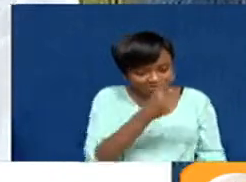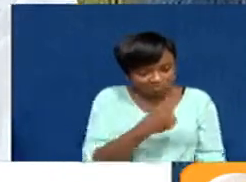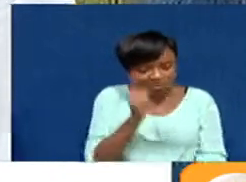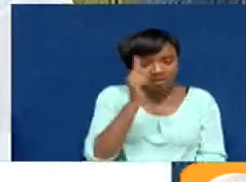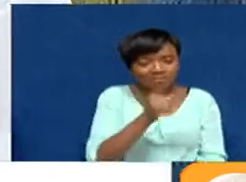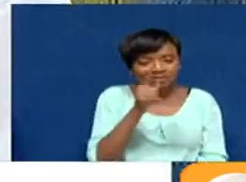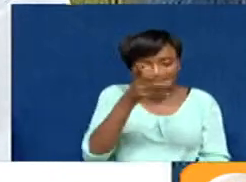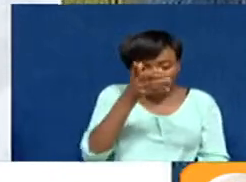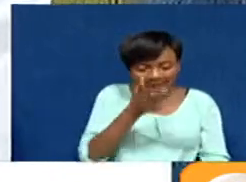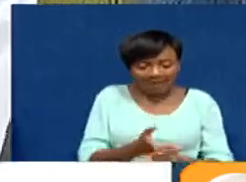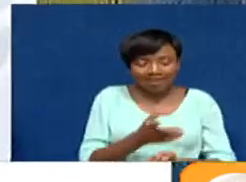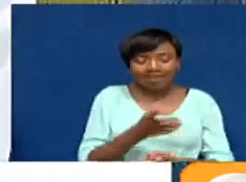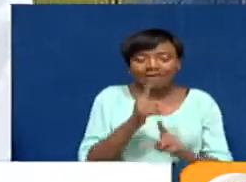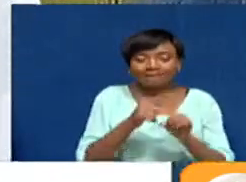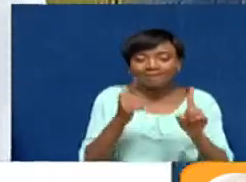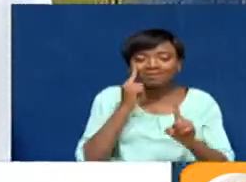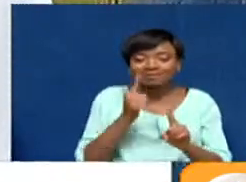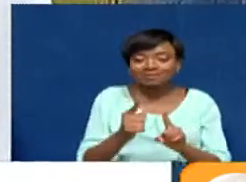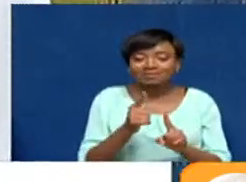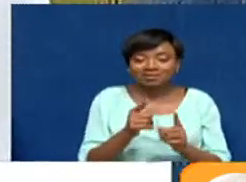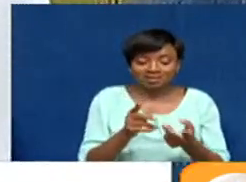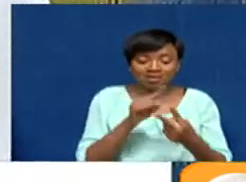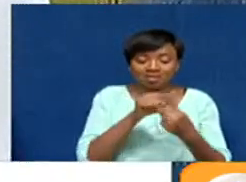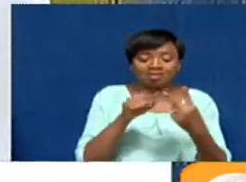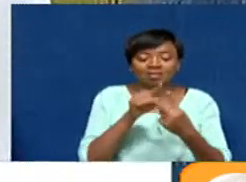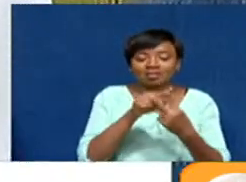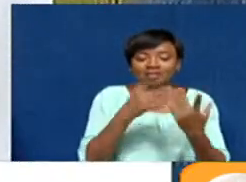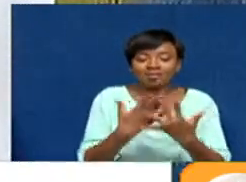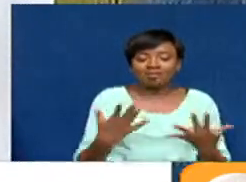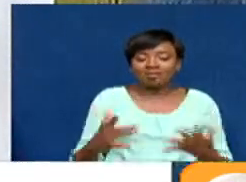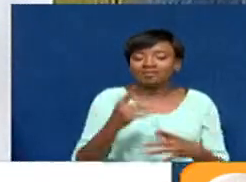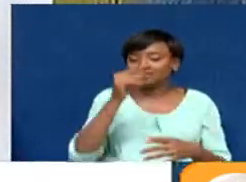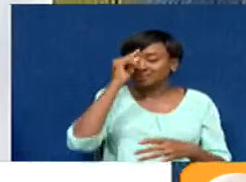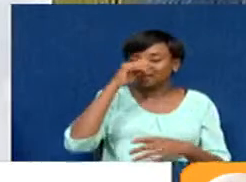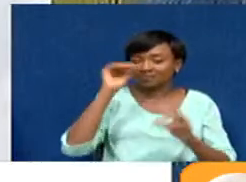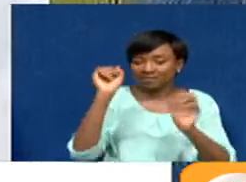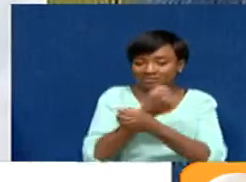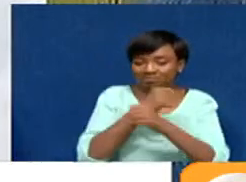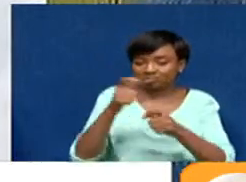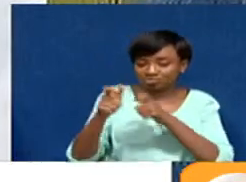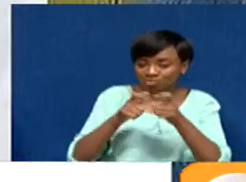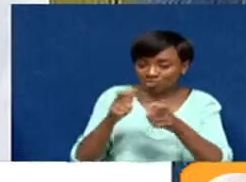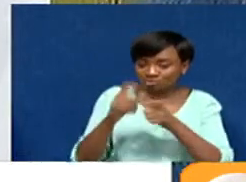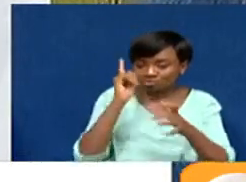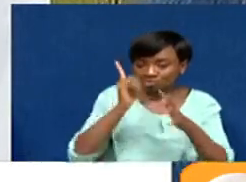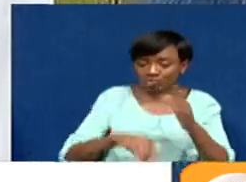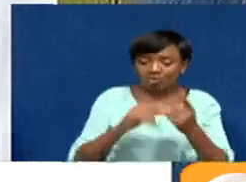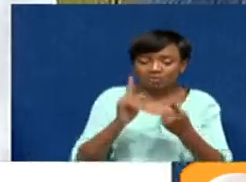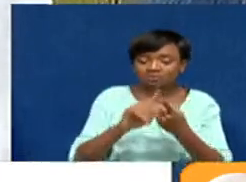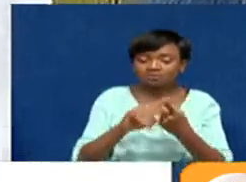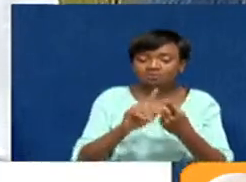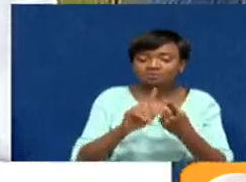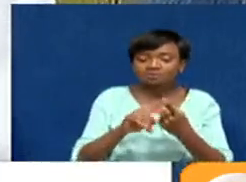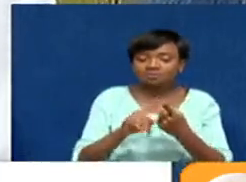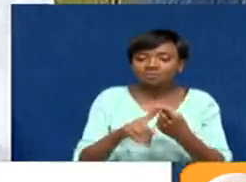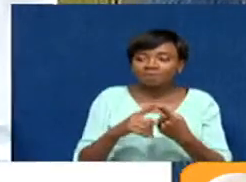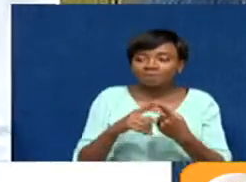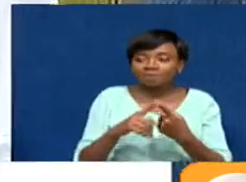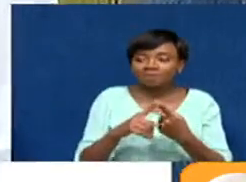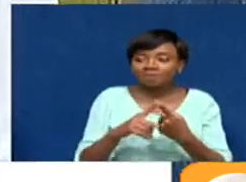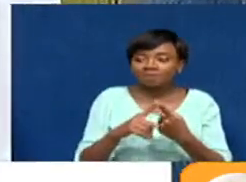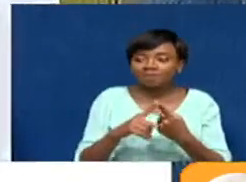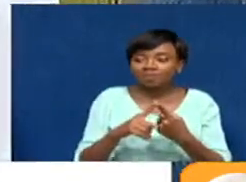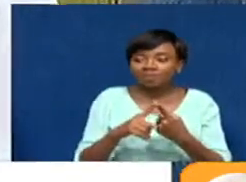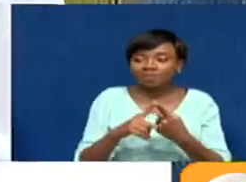two things are happening that are not in the control of government of Kenya. One is that I think this, nobody knows when